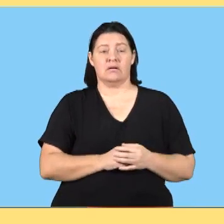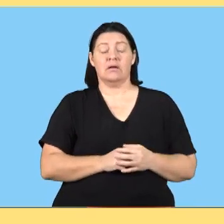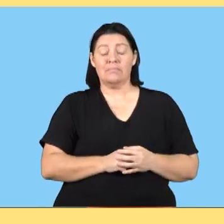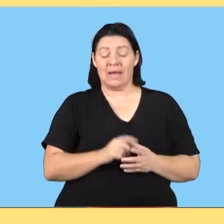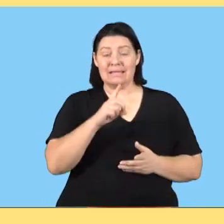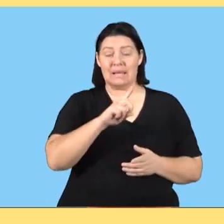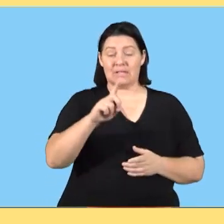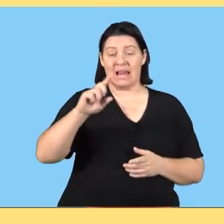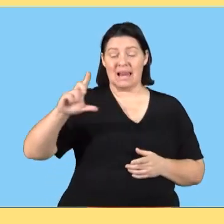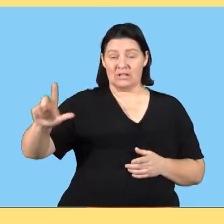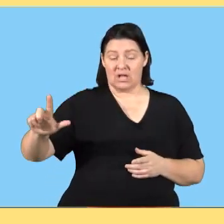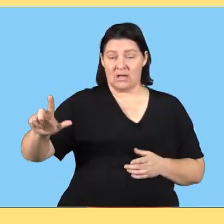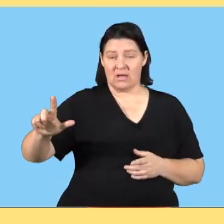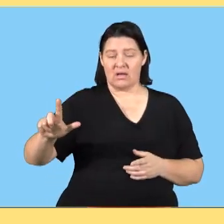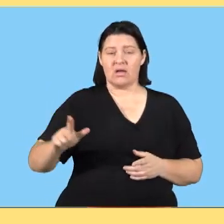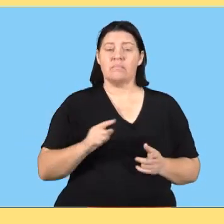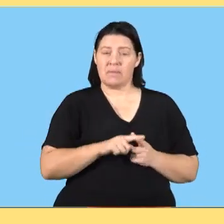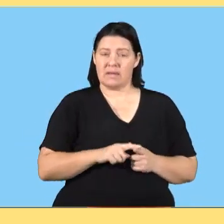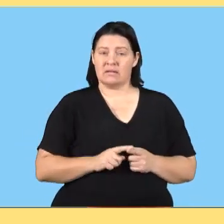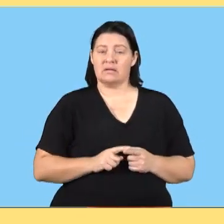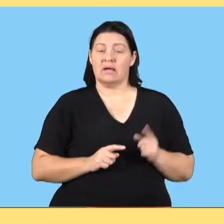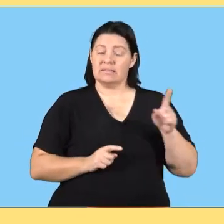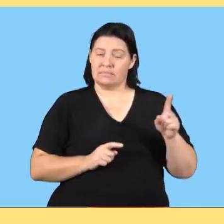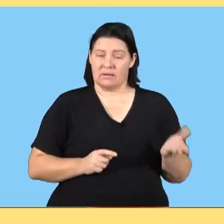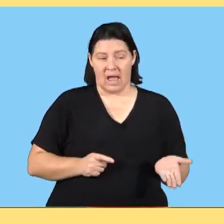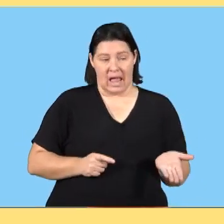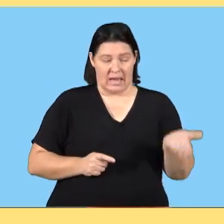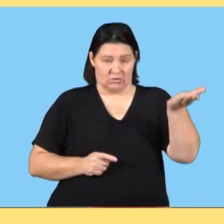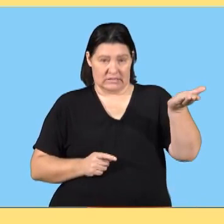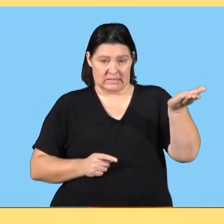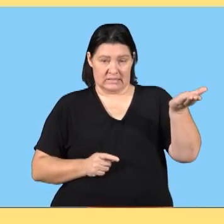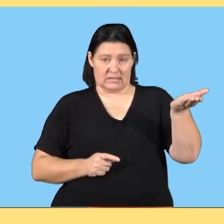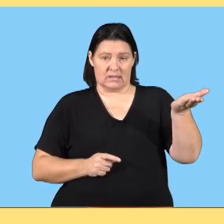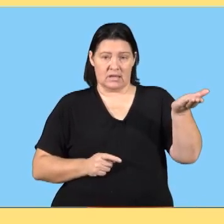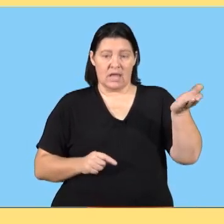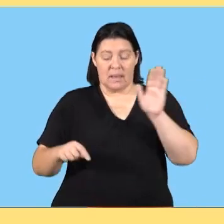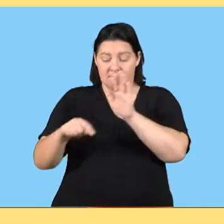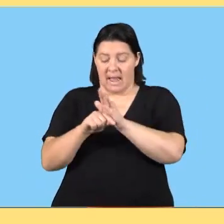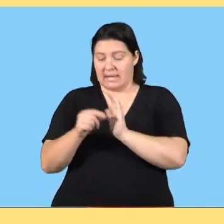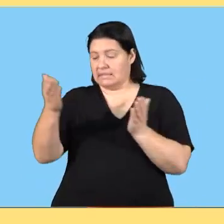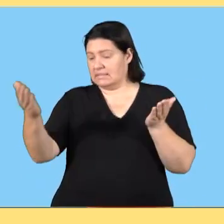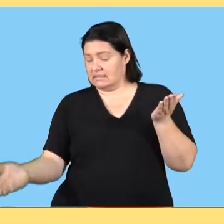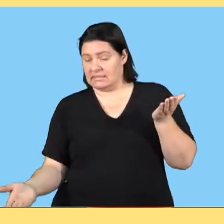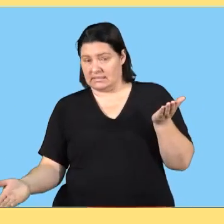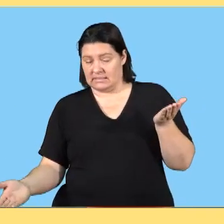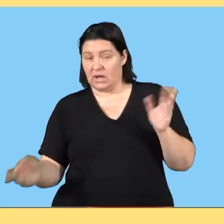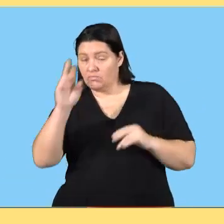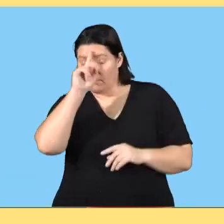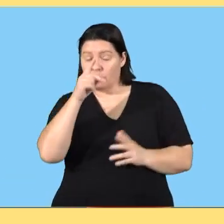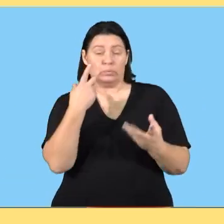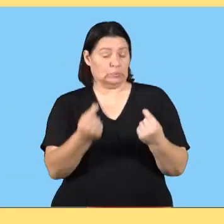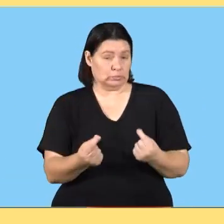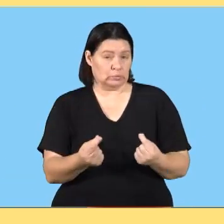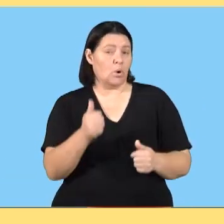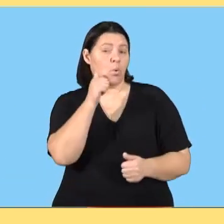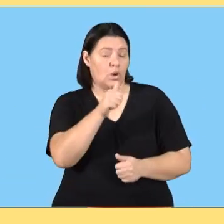In the debtor's ledger, on the debit side, it increases. So we have a plus on the debit side and a minus on the credit.